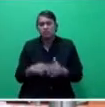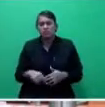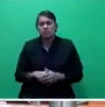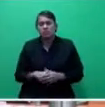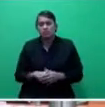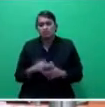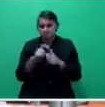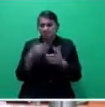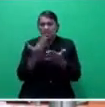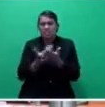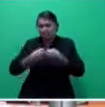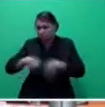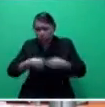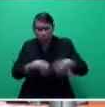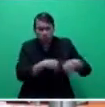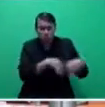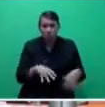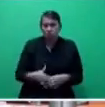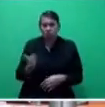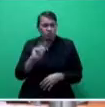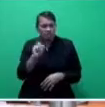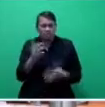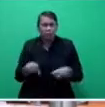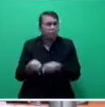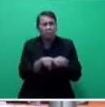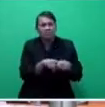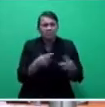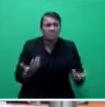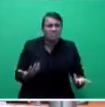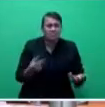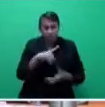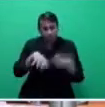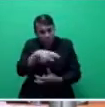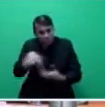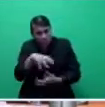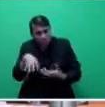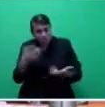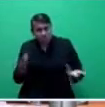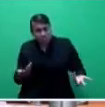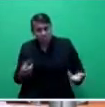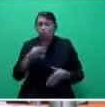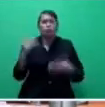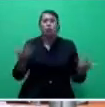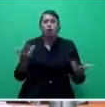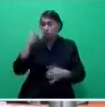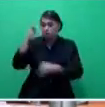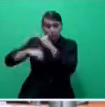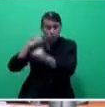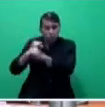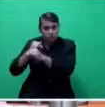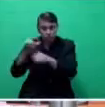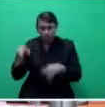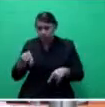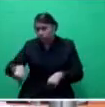deficit? What will be your funding mix, your mix? Will it be from offshore? Will it be from onshore? And